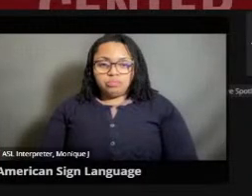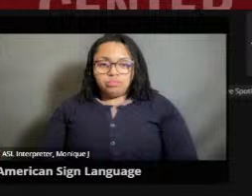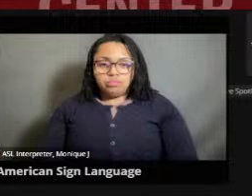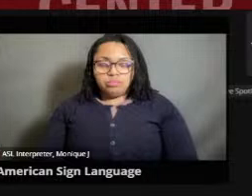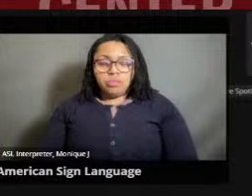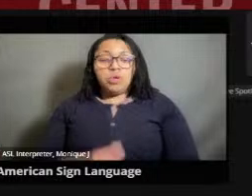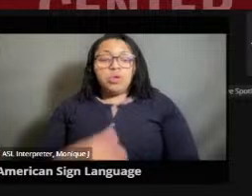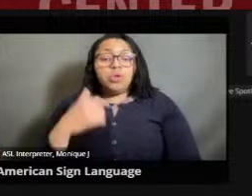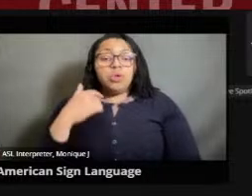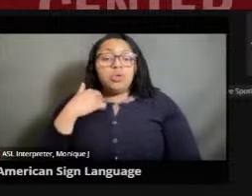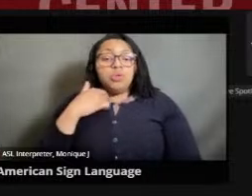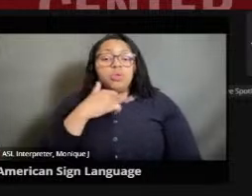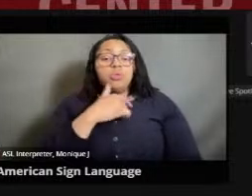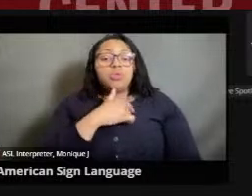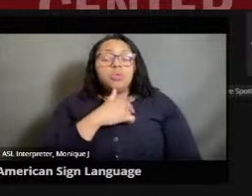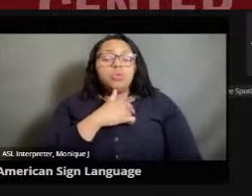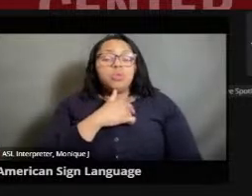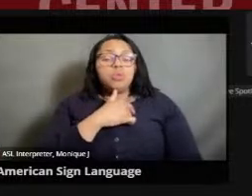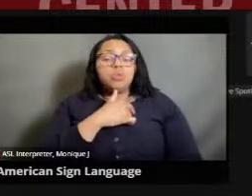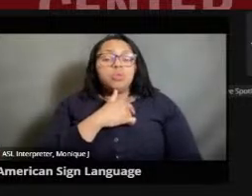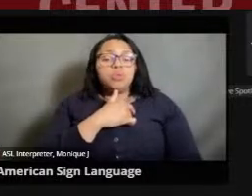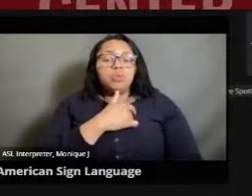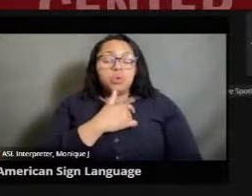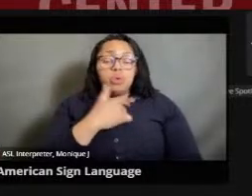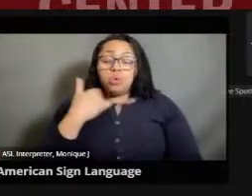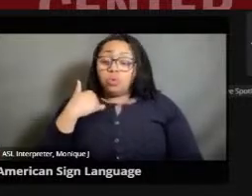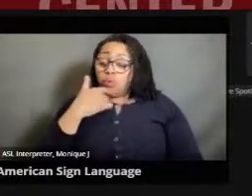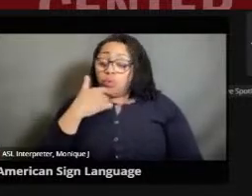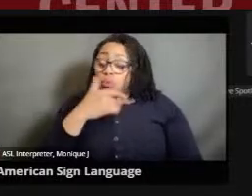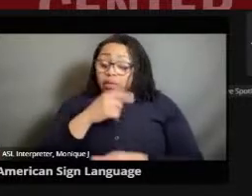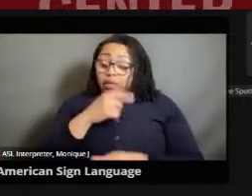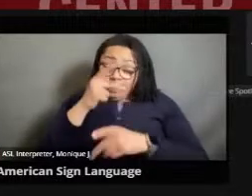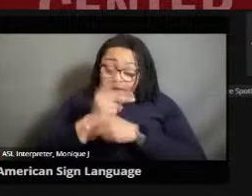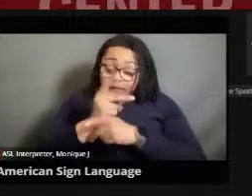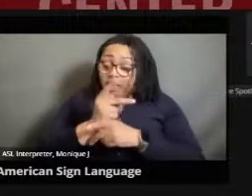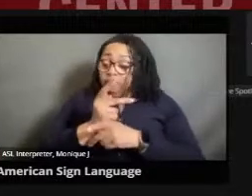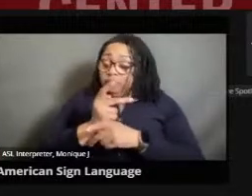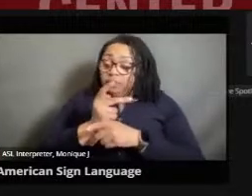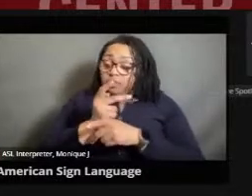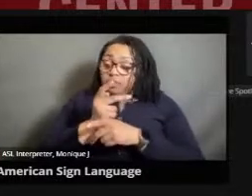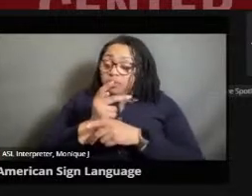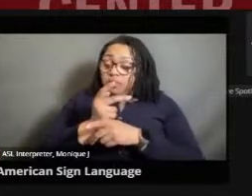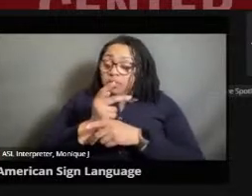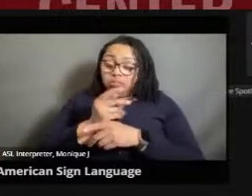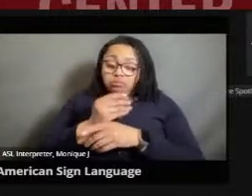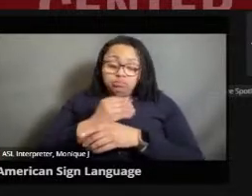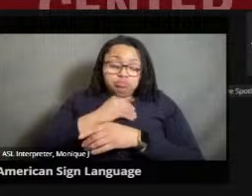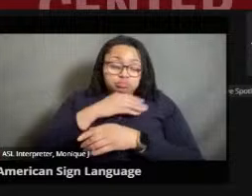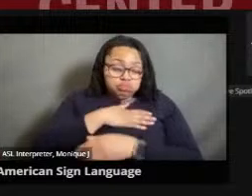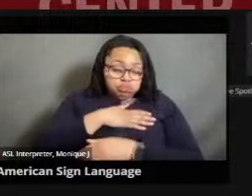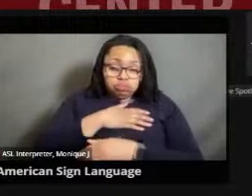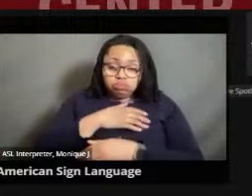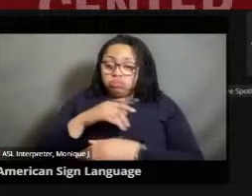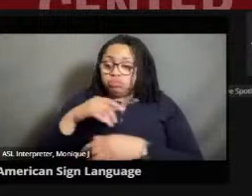We carry these powerful words with us as we enter into a time of prayer.